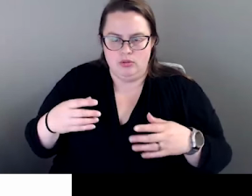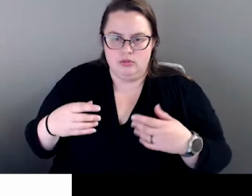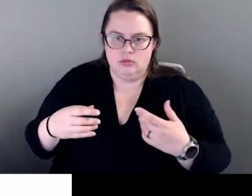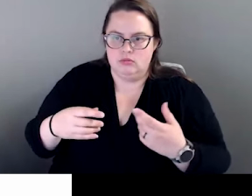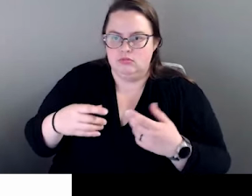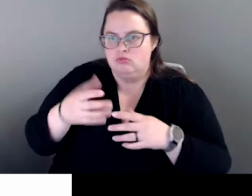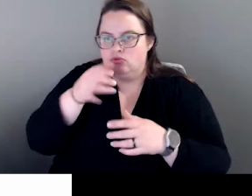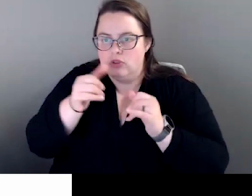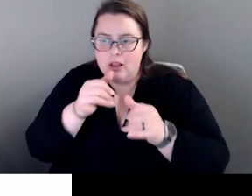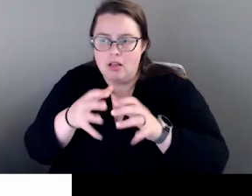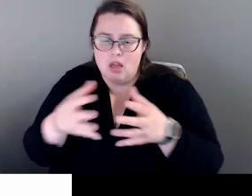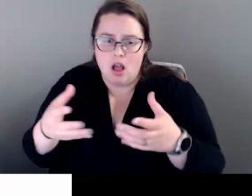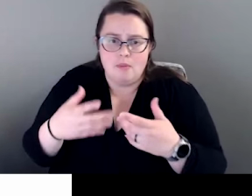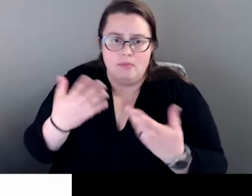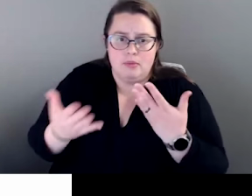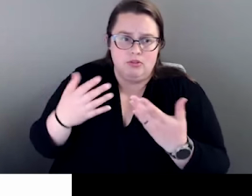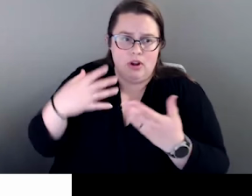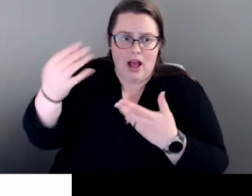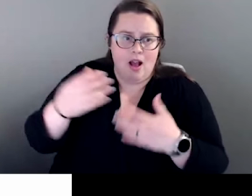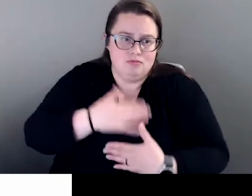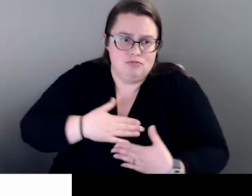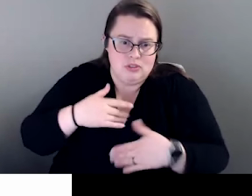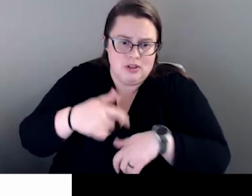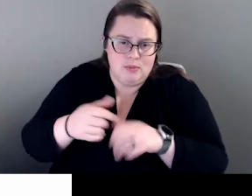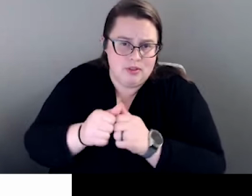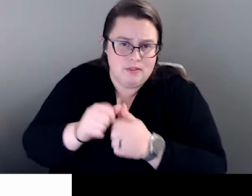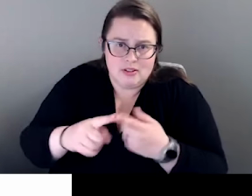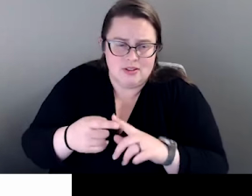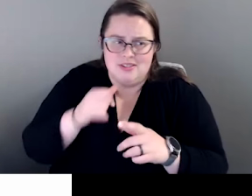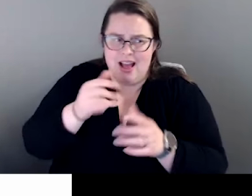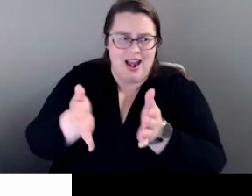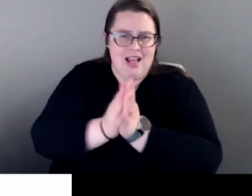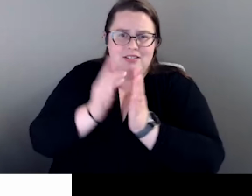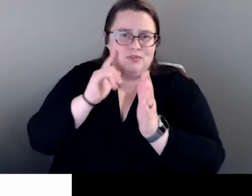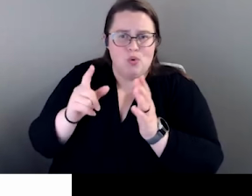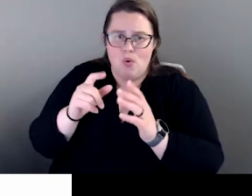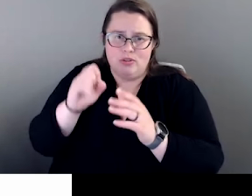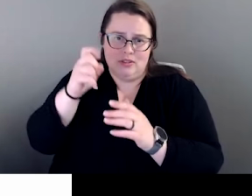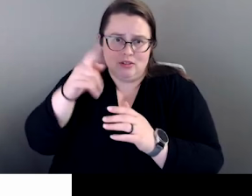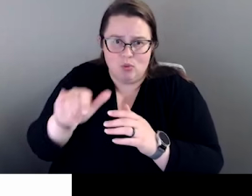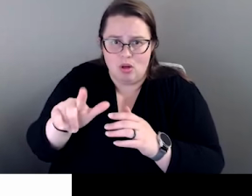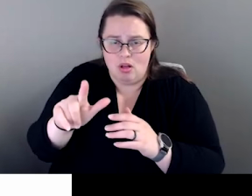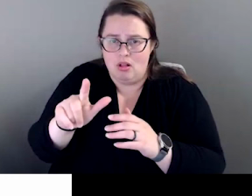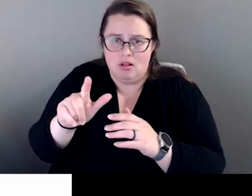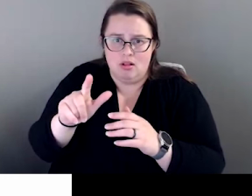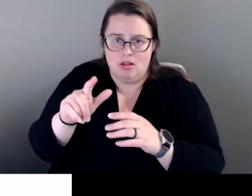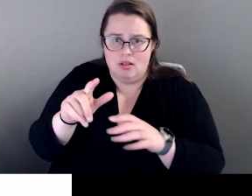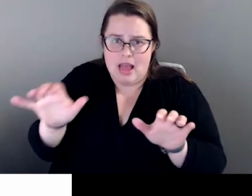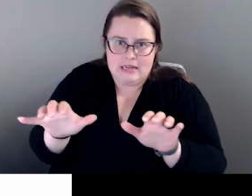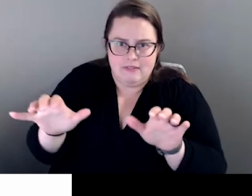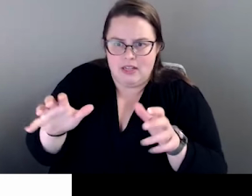you know, you're trying to have a good time with some friends probably, you're not asking for any sexual activity. You're not asking to be, you